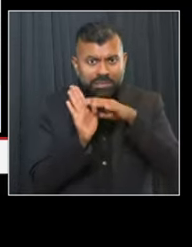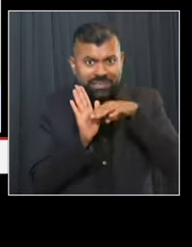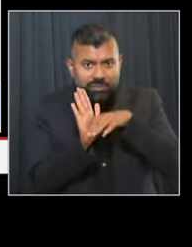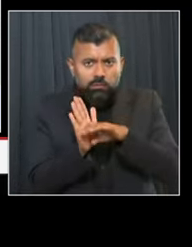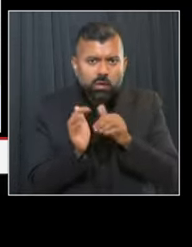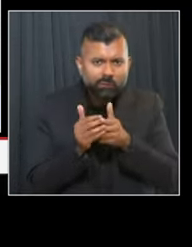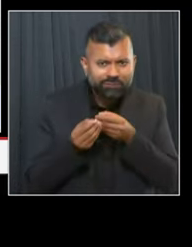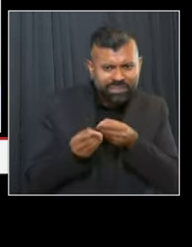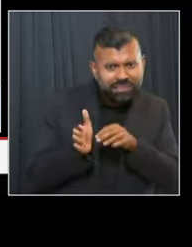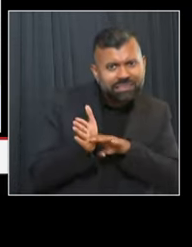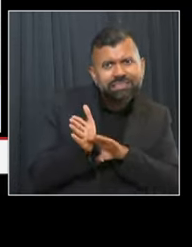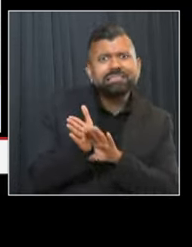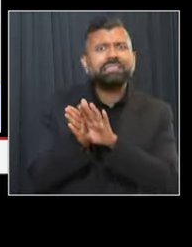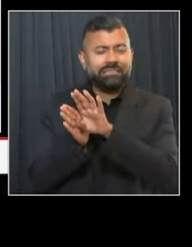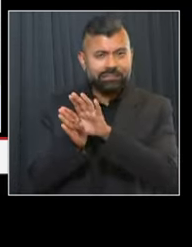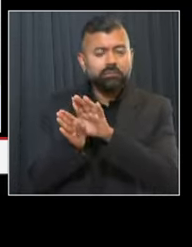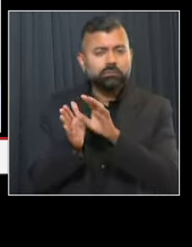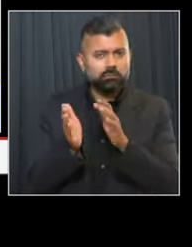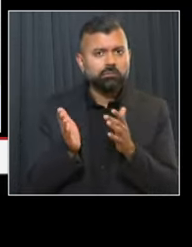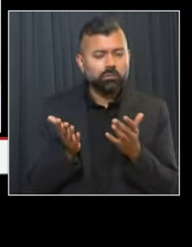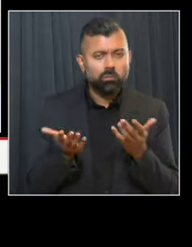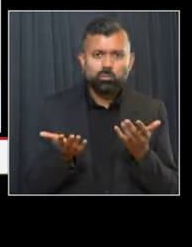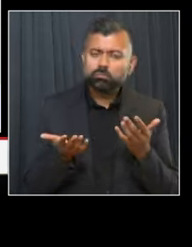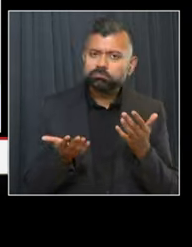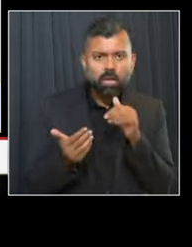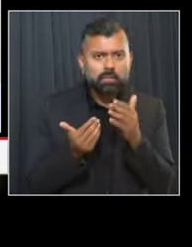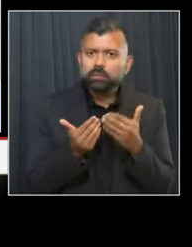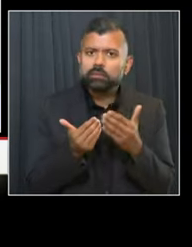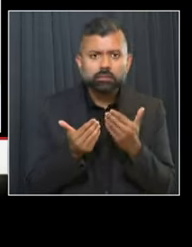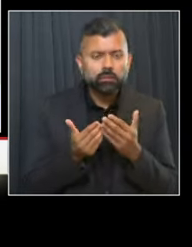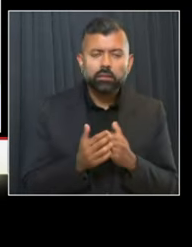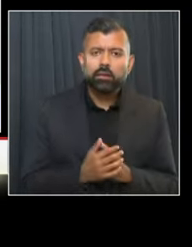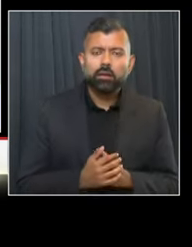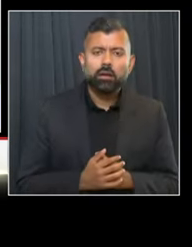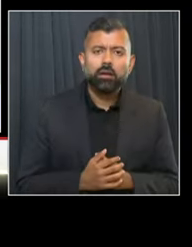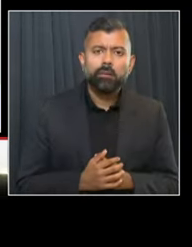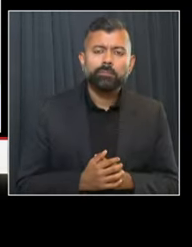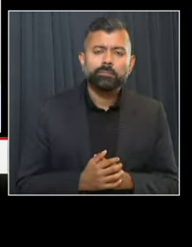what we had to do grappling with how we approach the financial plan.